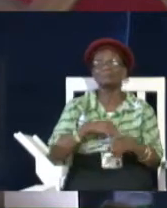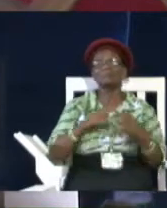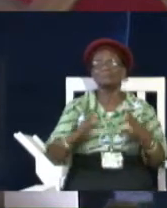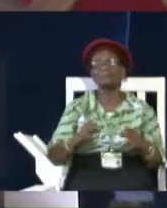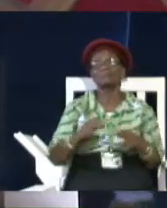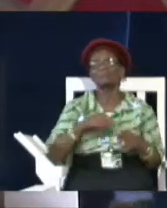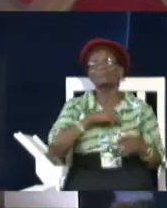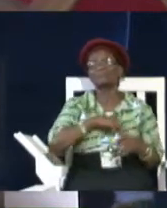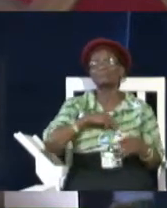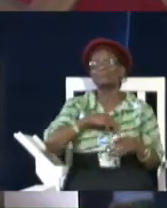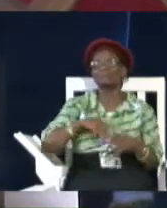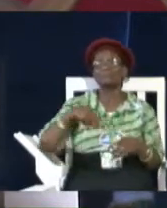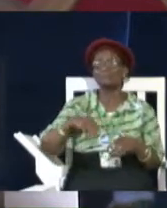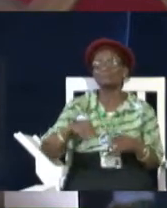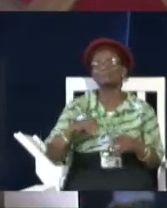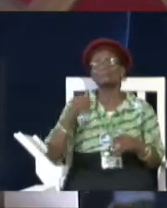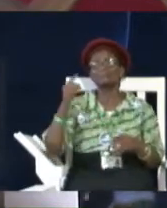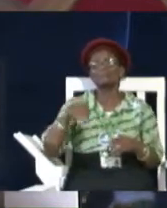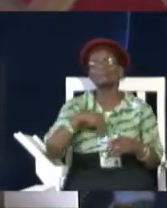that time,